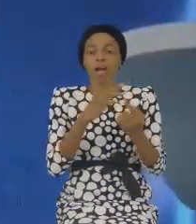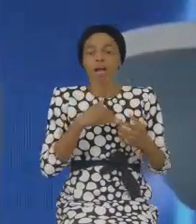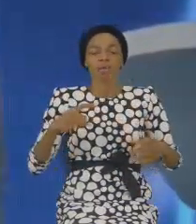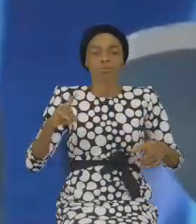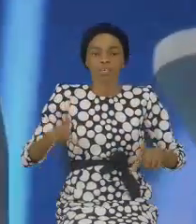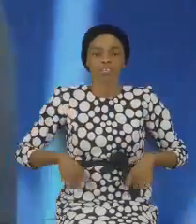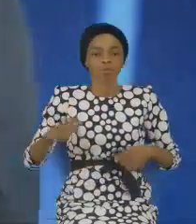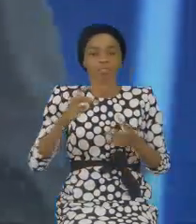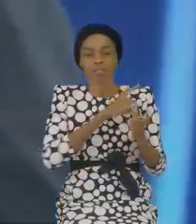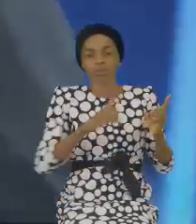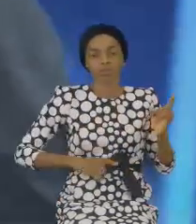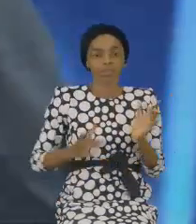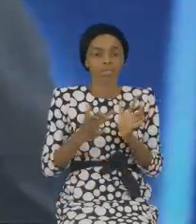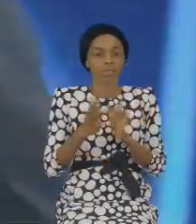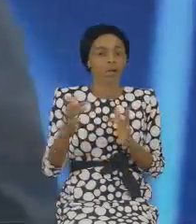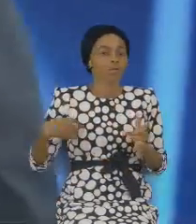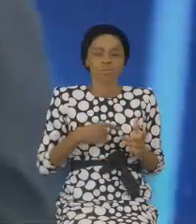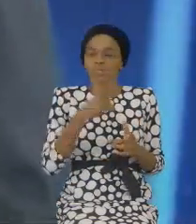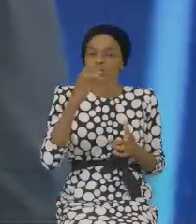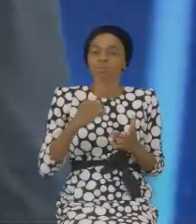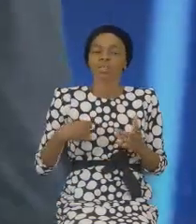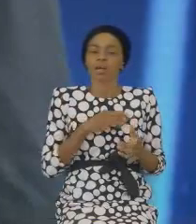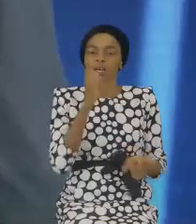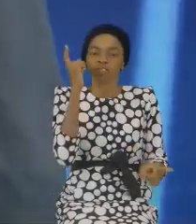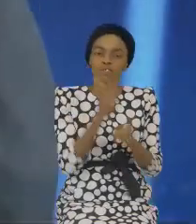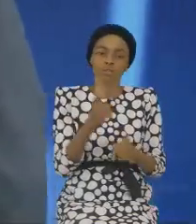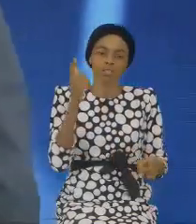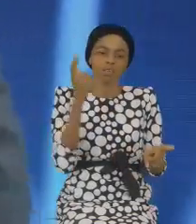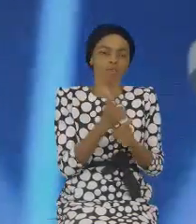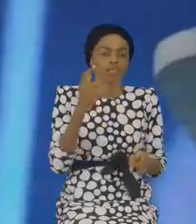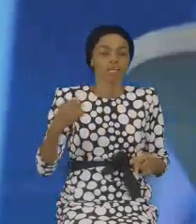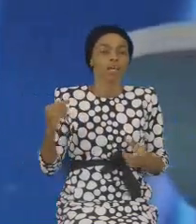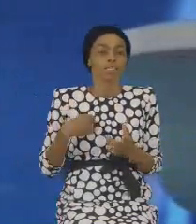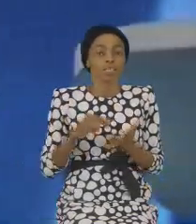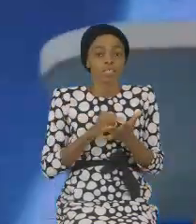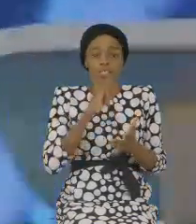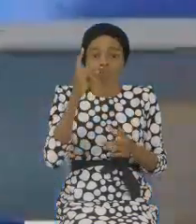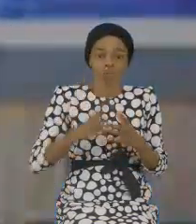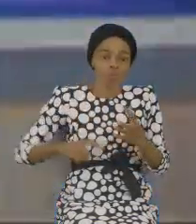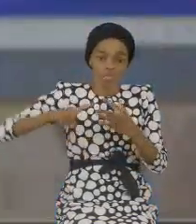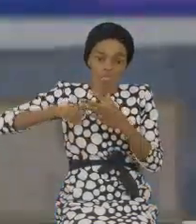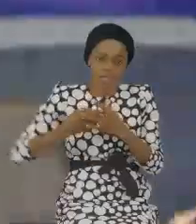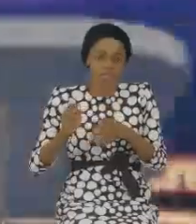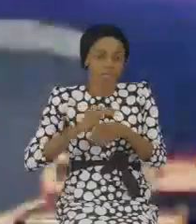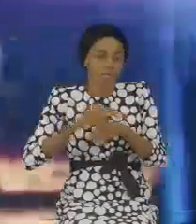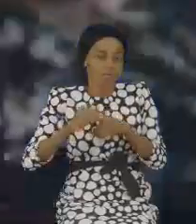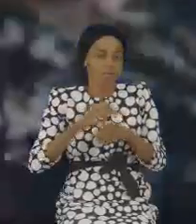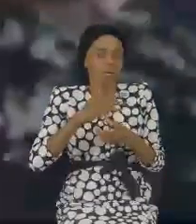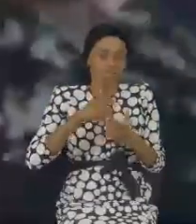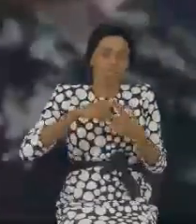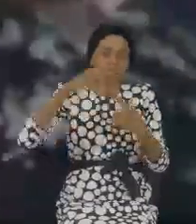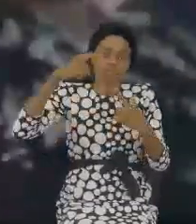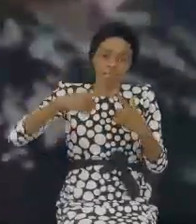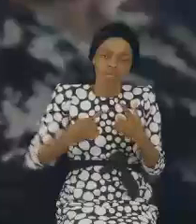justified. It is that justification that begins the ministry. Justification. And then sanctification.